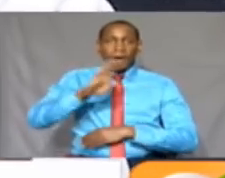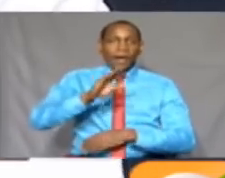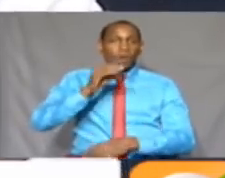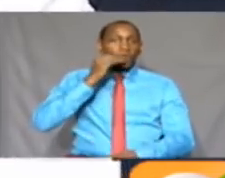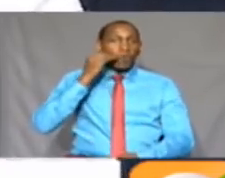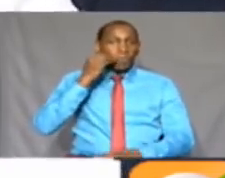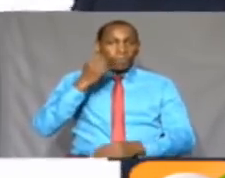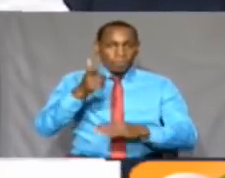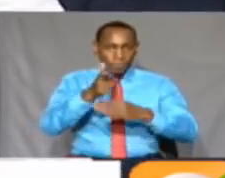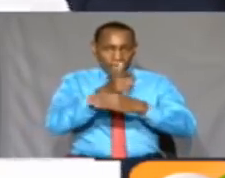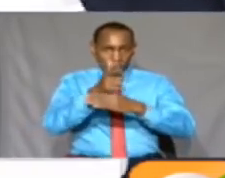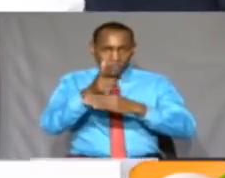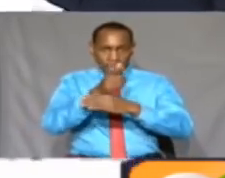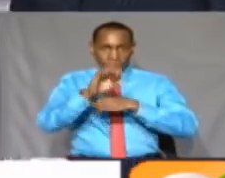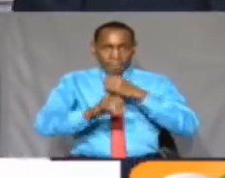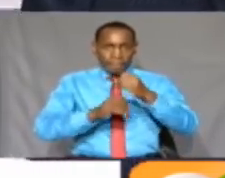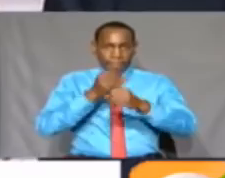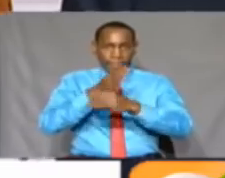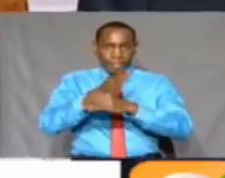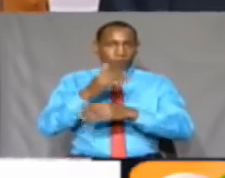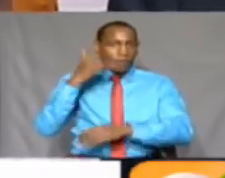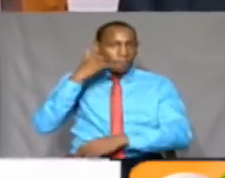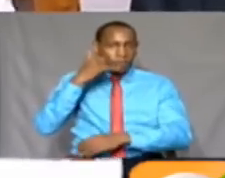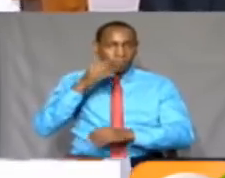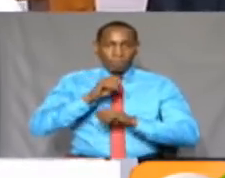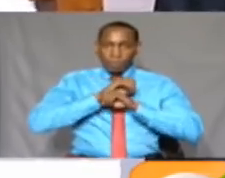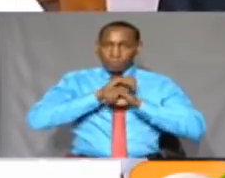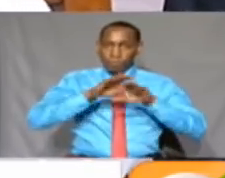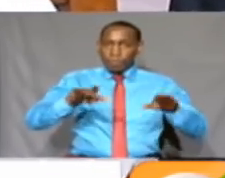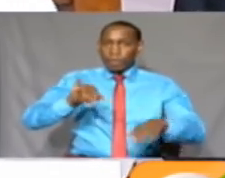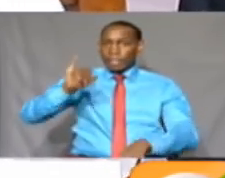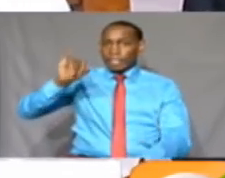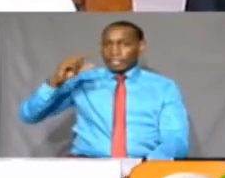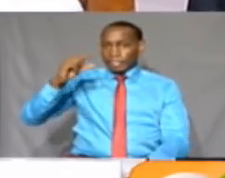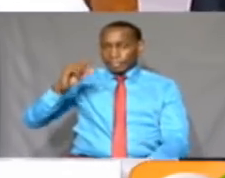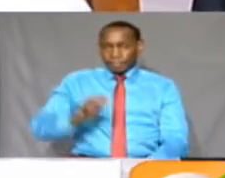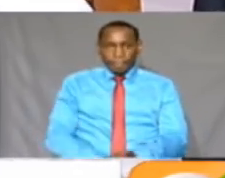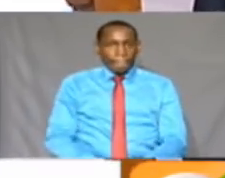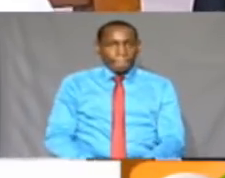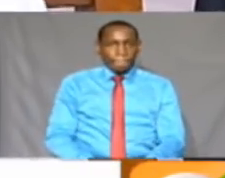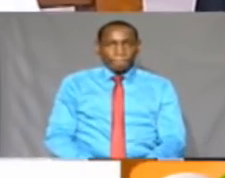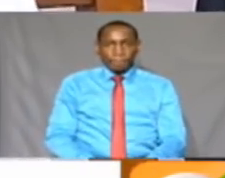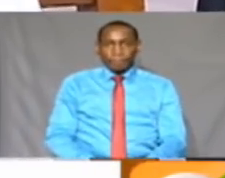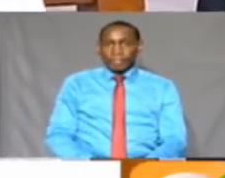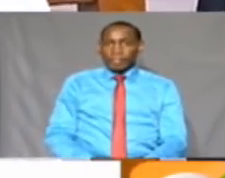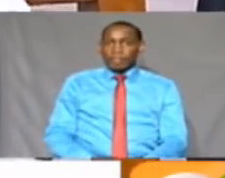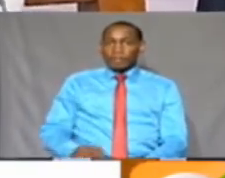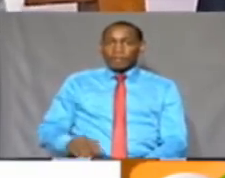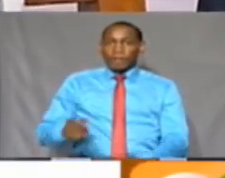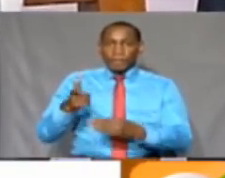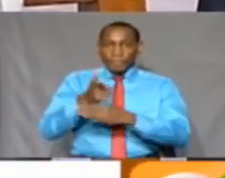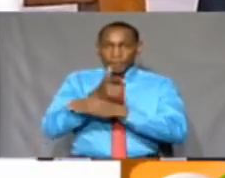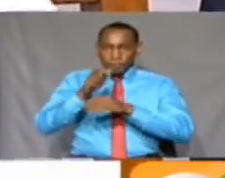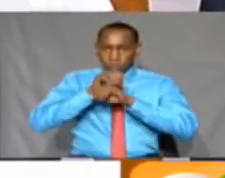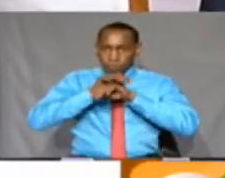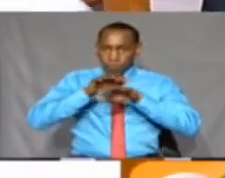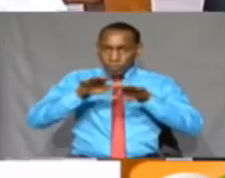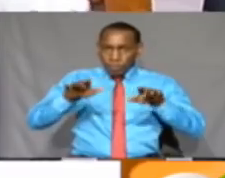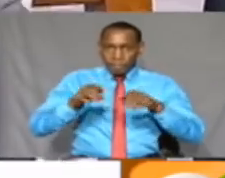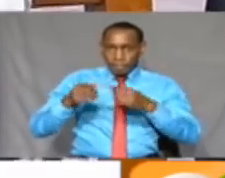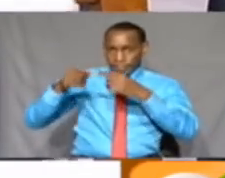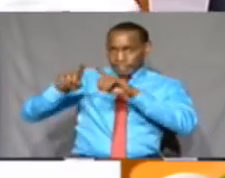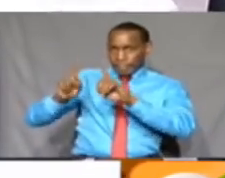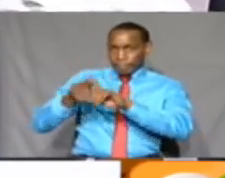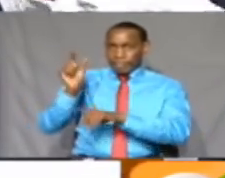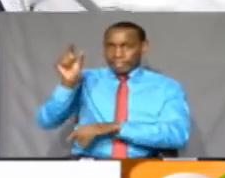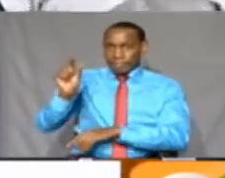off his phone and put it out on Instagram. Yes. And it went viral, obviously. But mm-hmm. You were one of the first people to